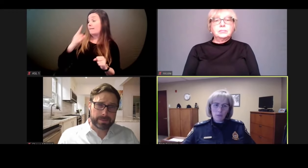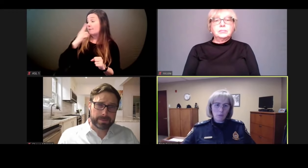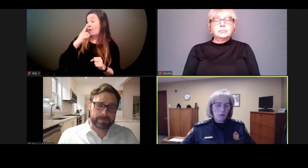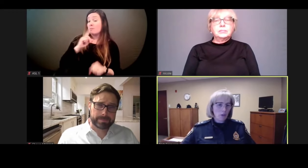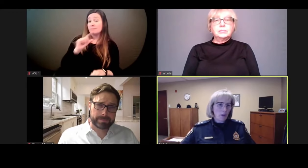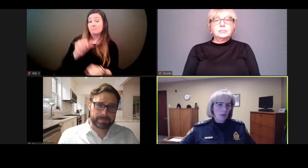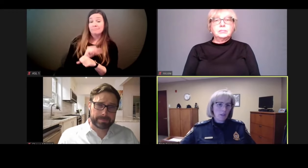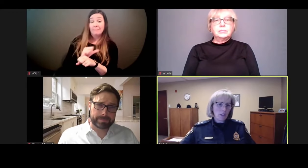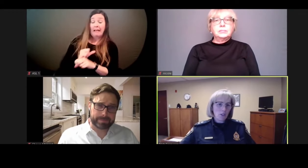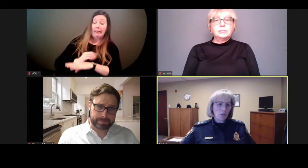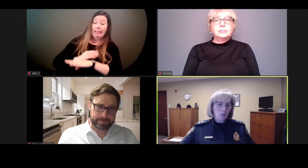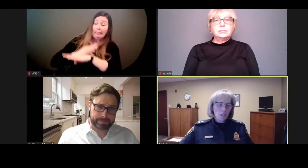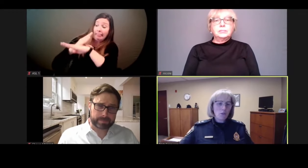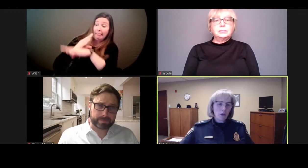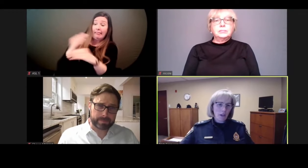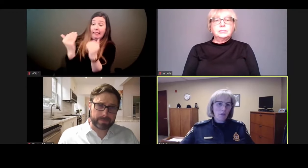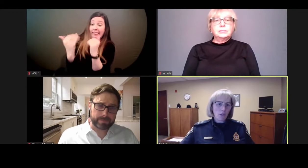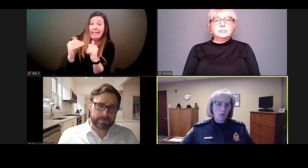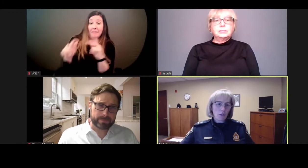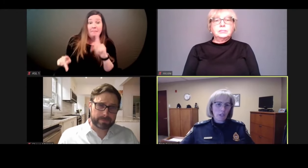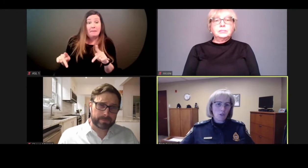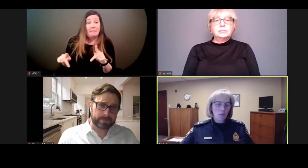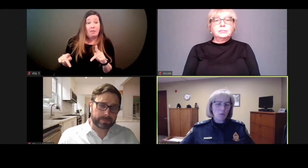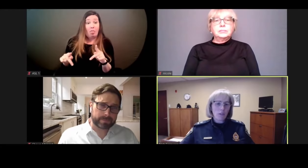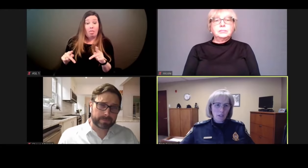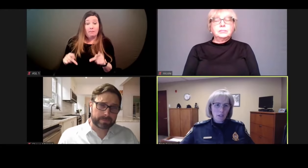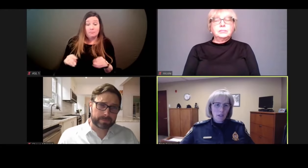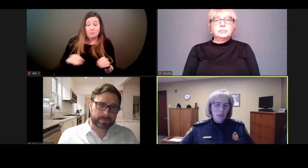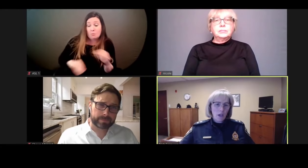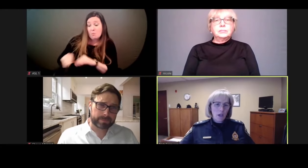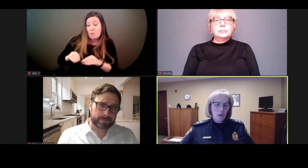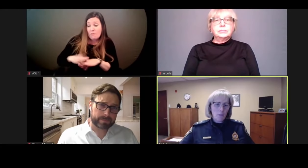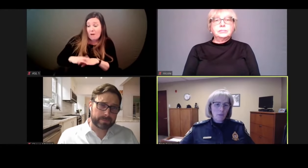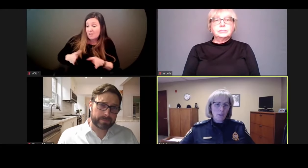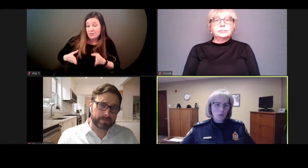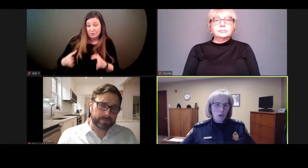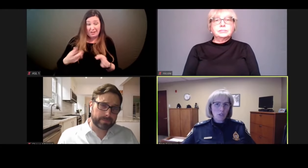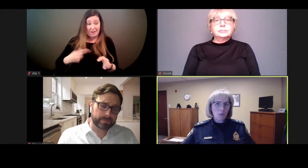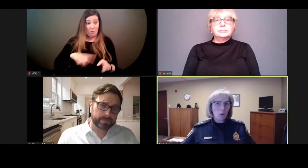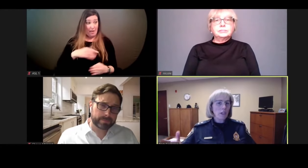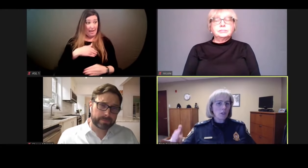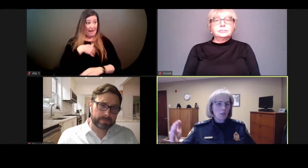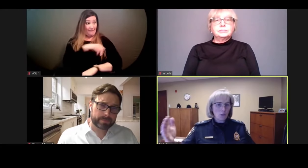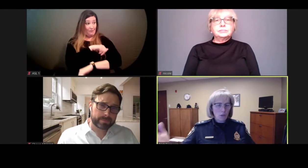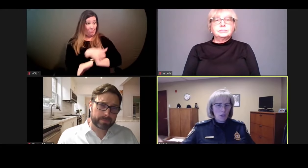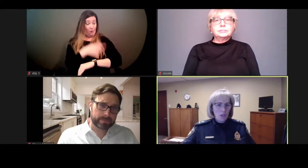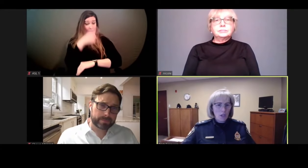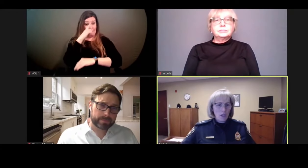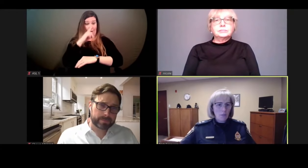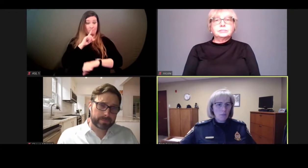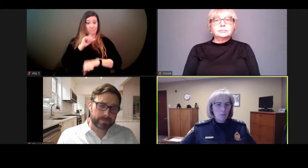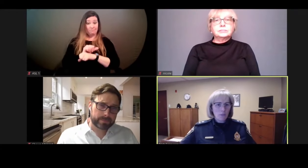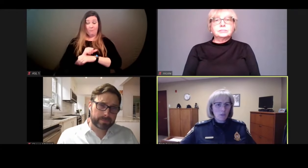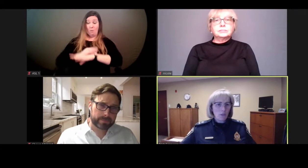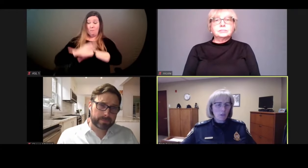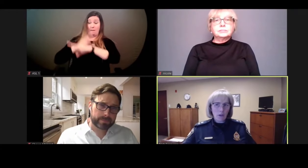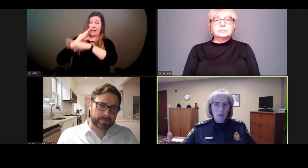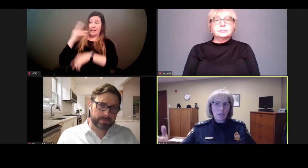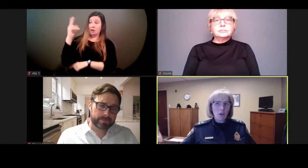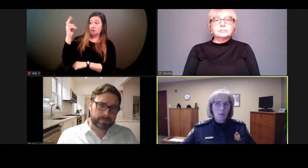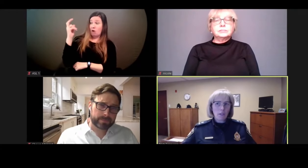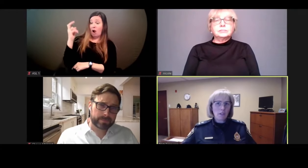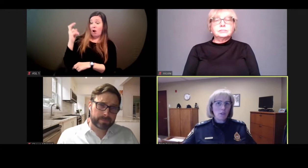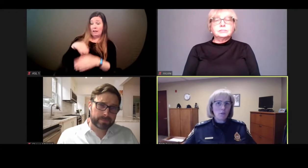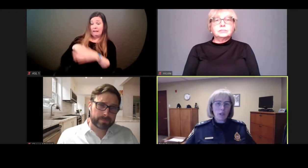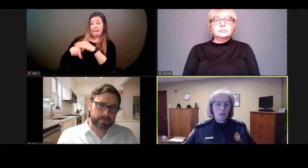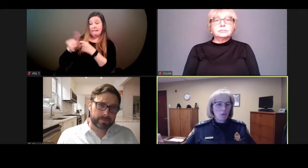people moving around in the street, we do not have authority to prevent trucks from going into certain areas.